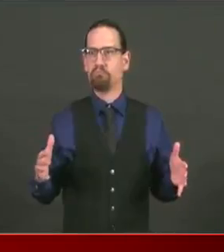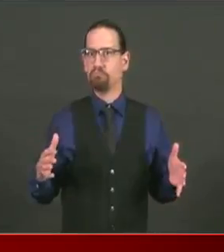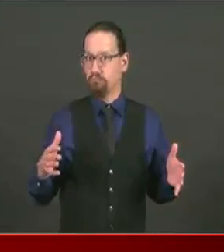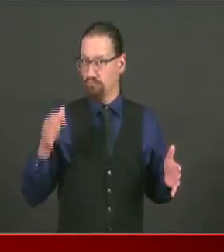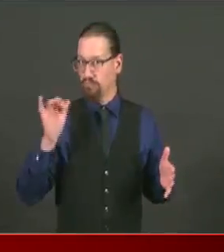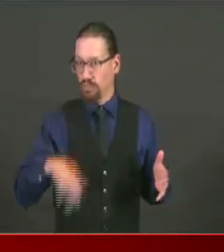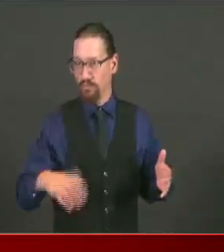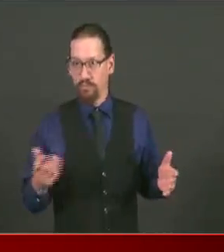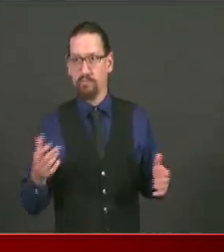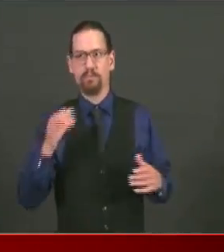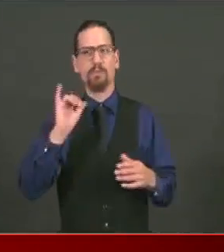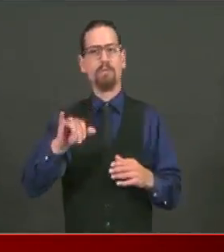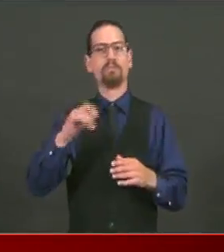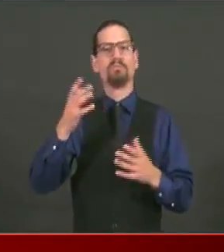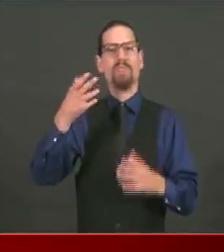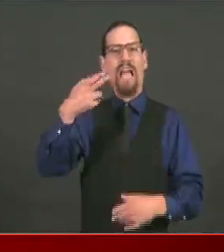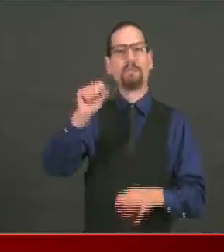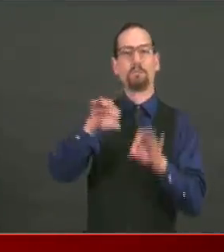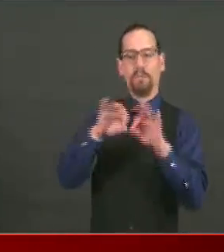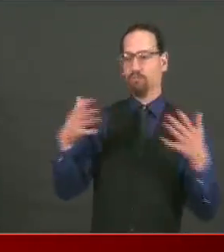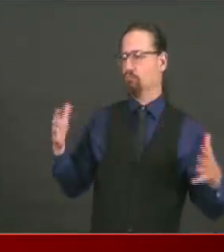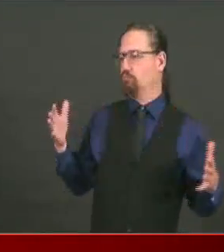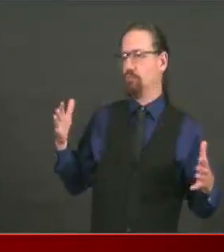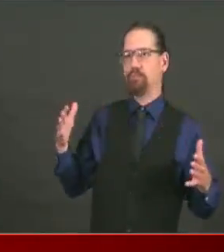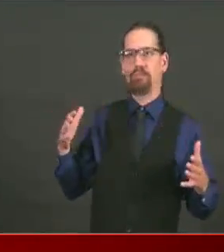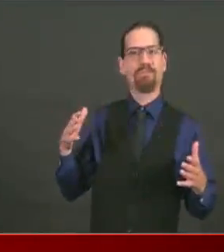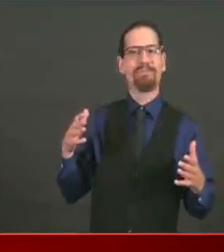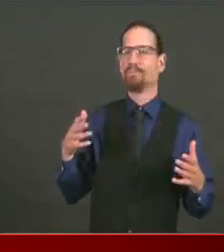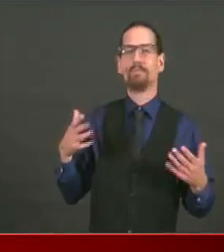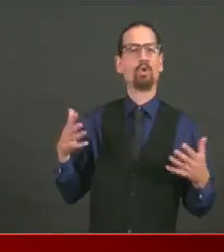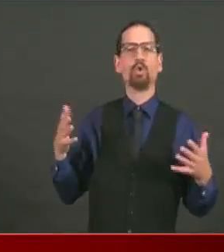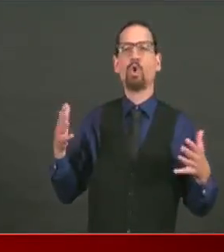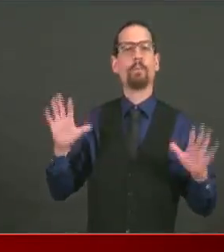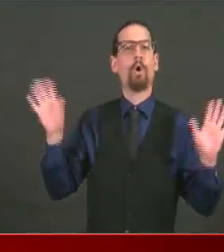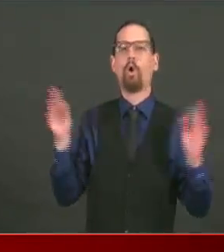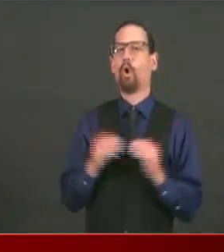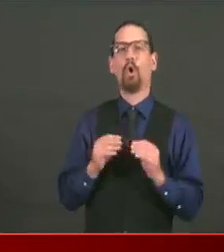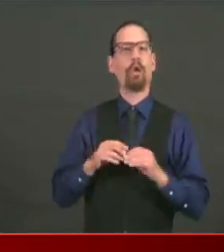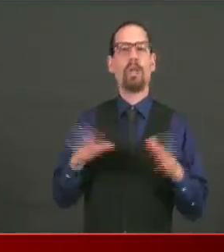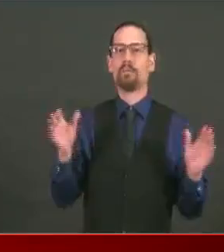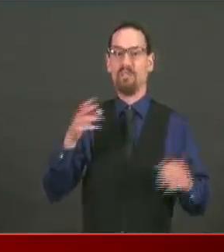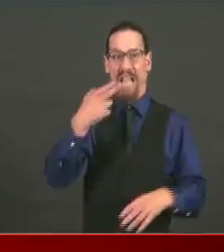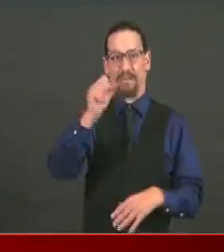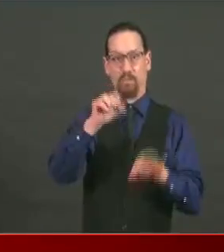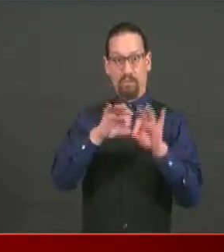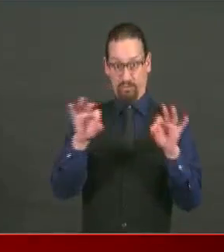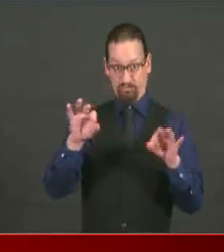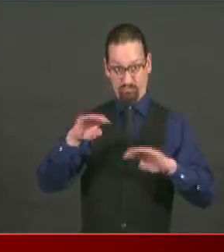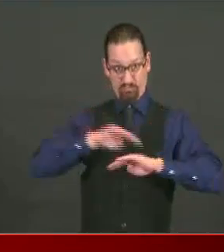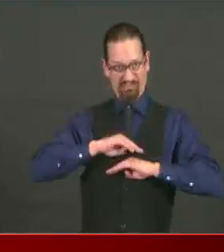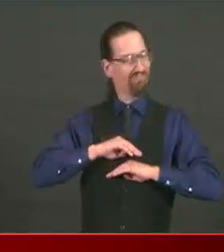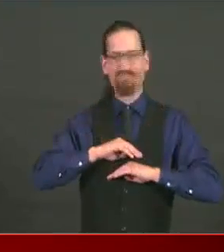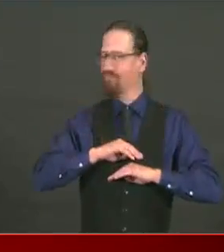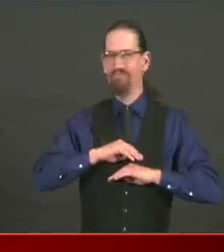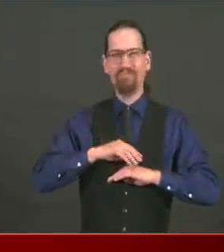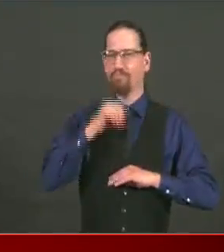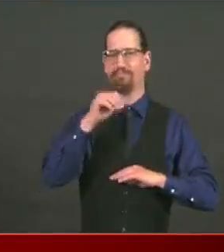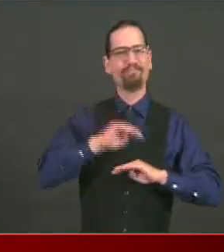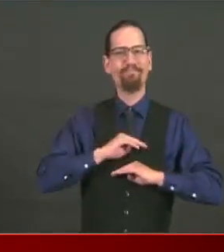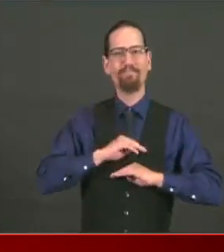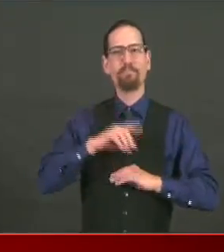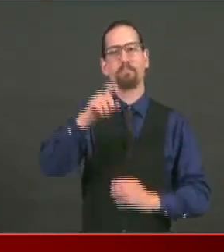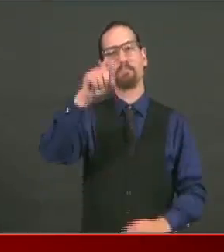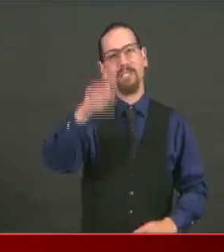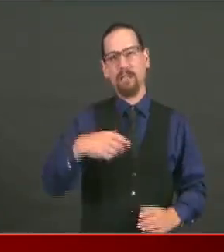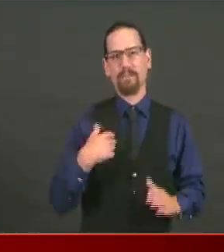over. So we have to equip our workers with the skills they need to be effective in this new